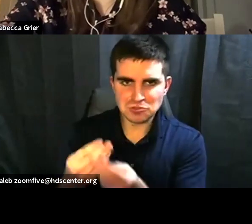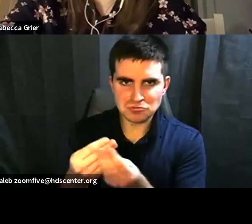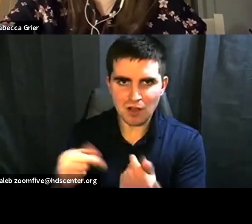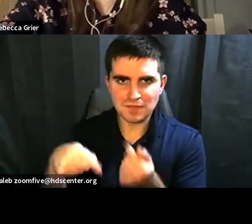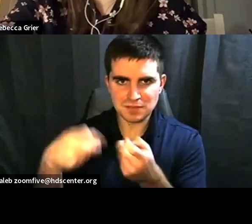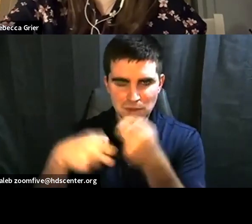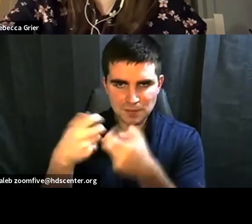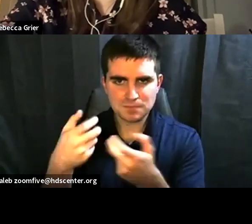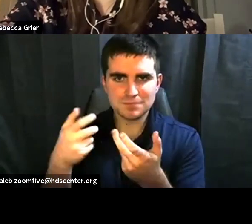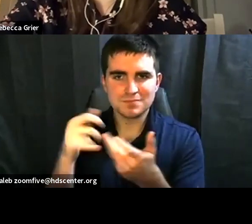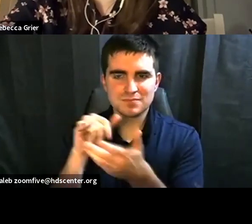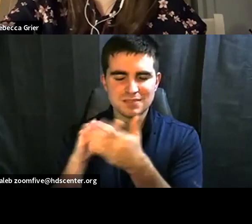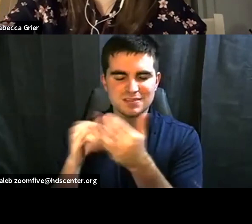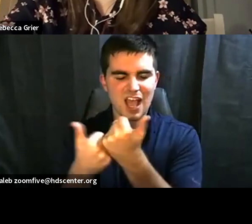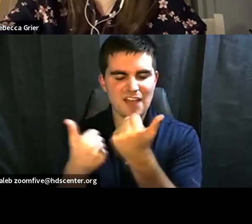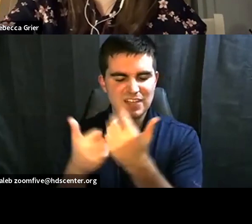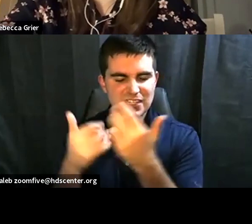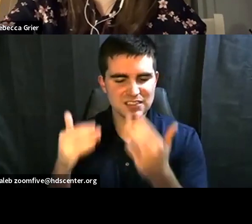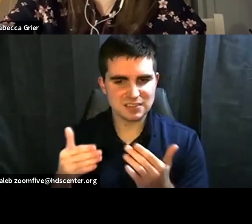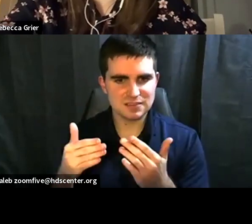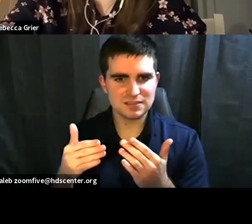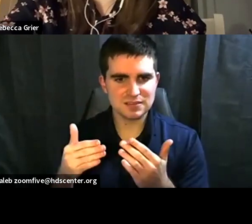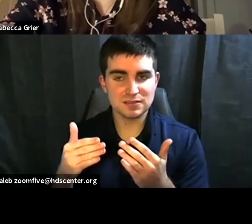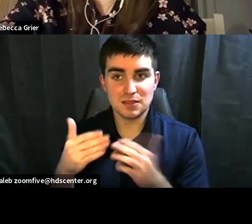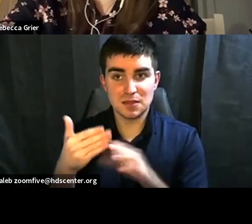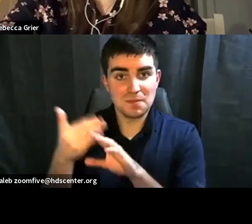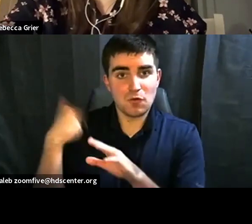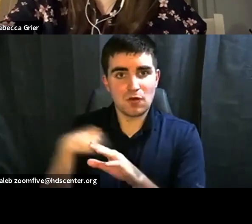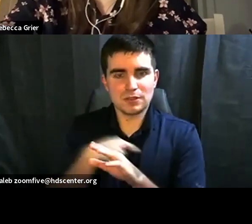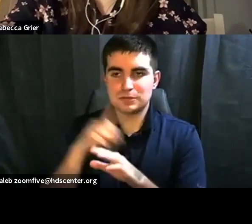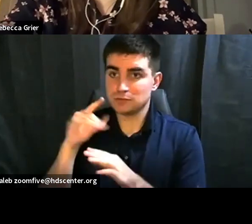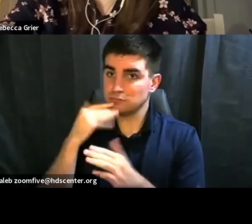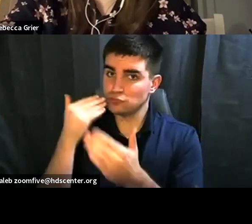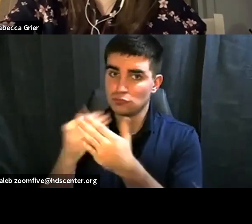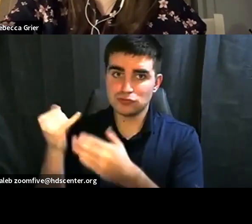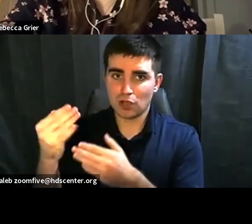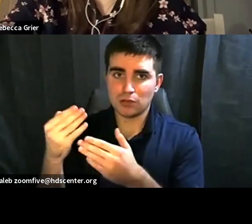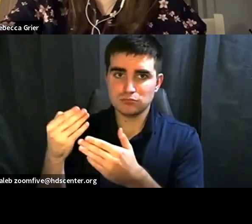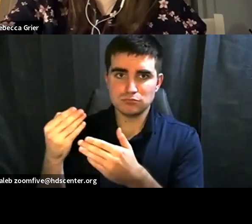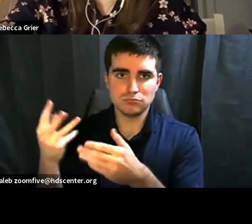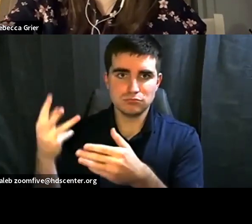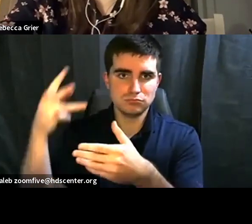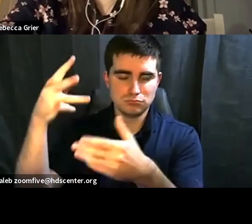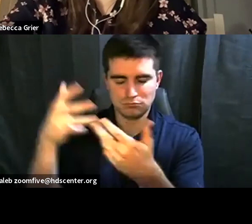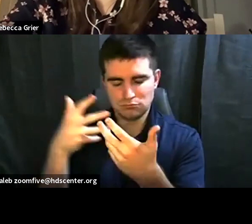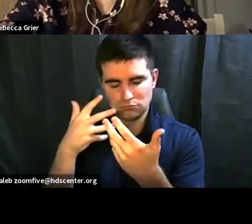approach that the advocates that have come before us have done a really good job of instilling in our community.